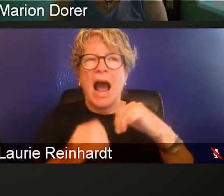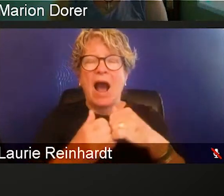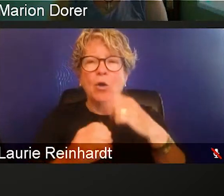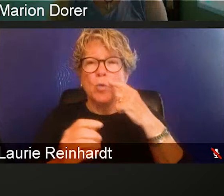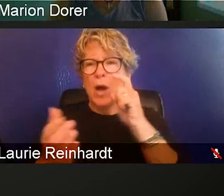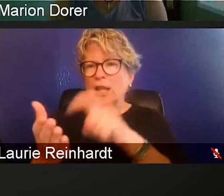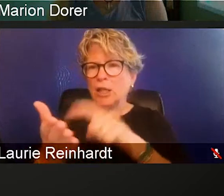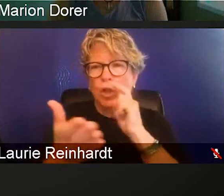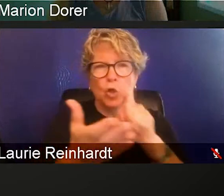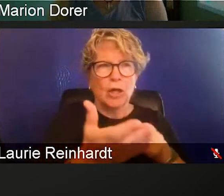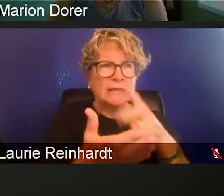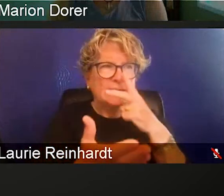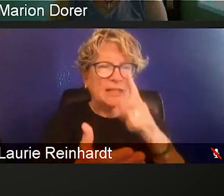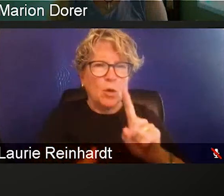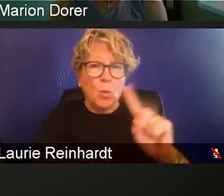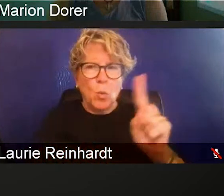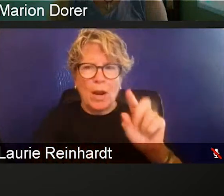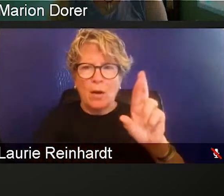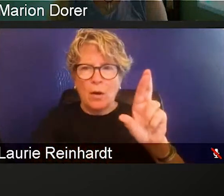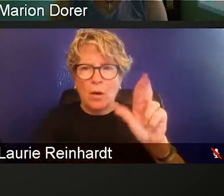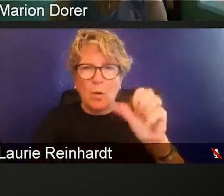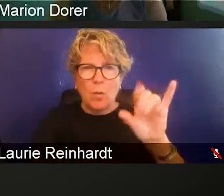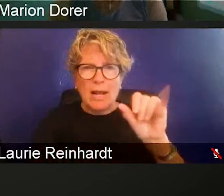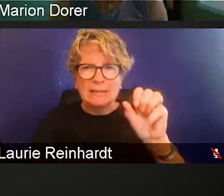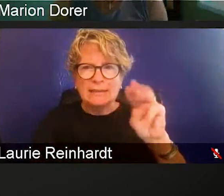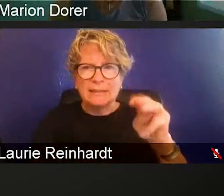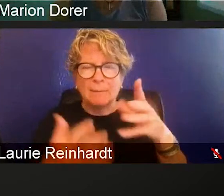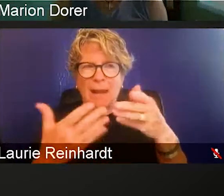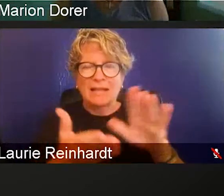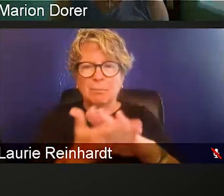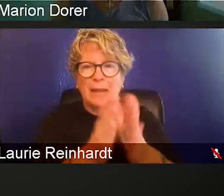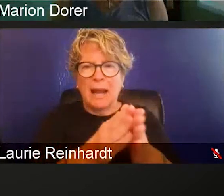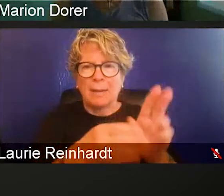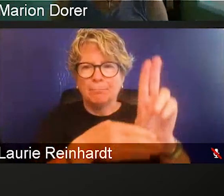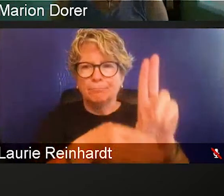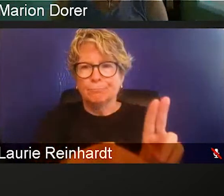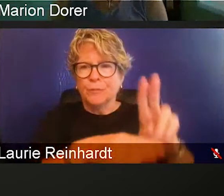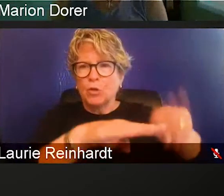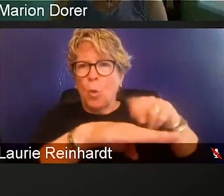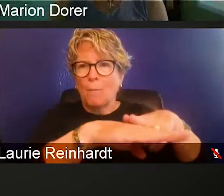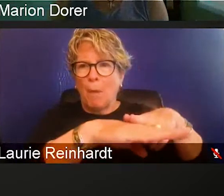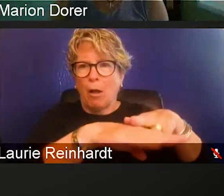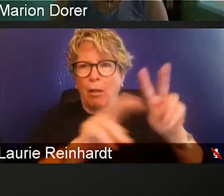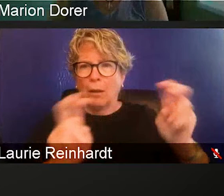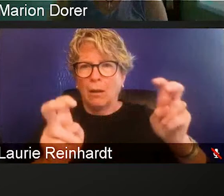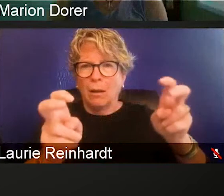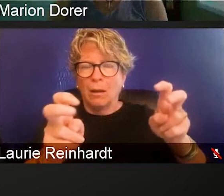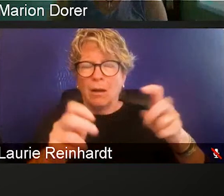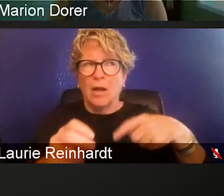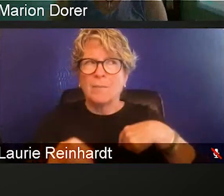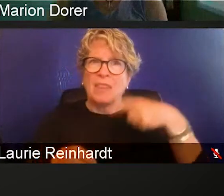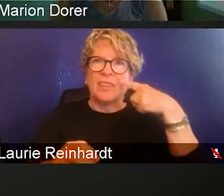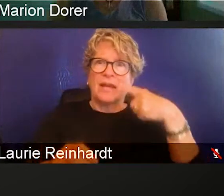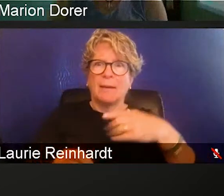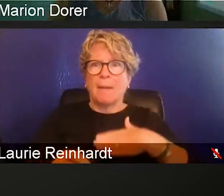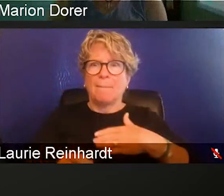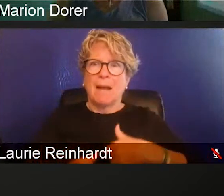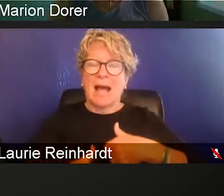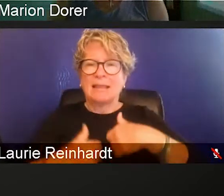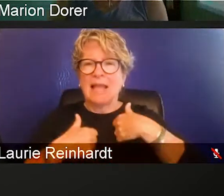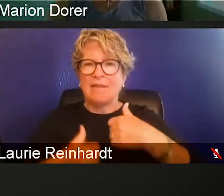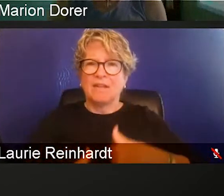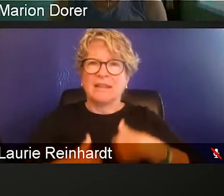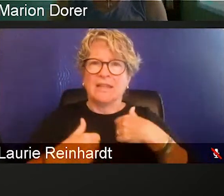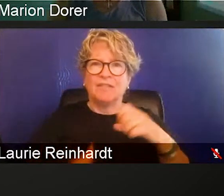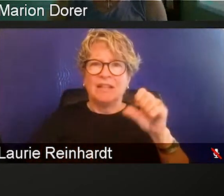been normalized? Or in what ways do I see around me that I can look at my life living in the suburbs of Seattle and say,